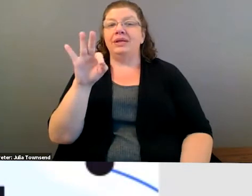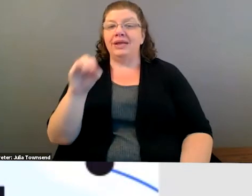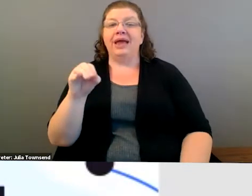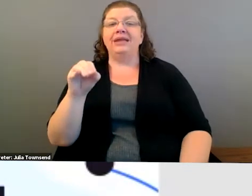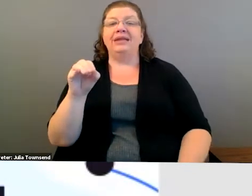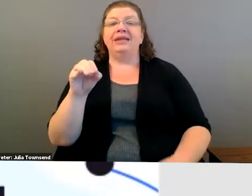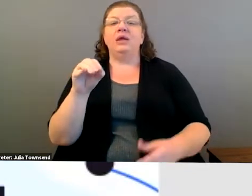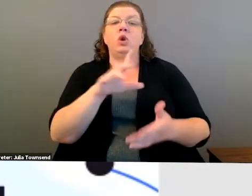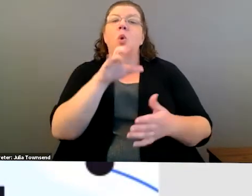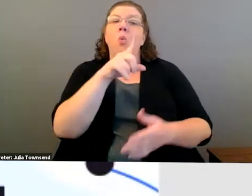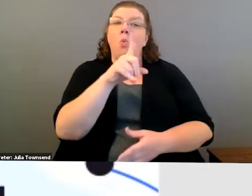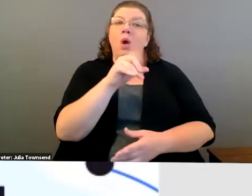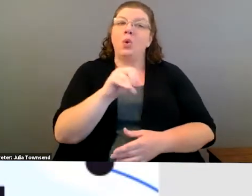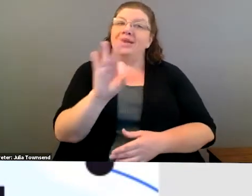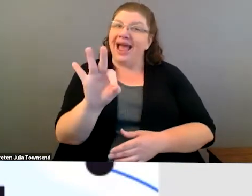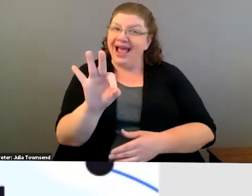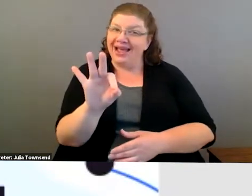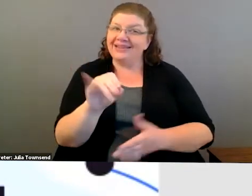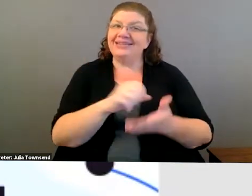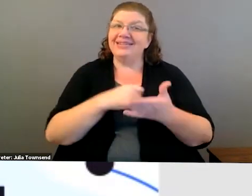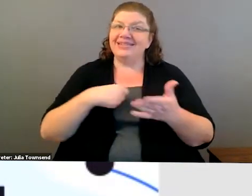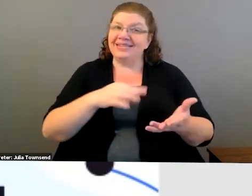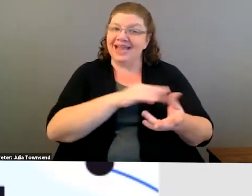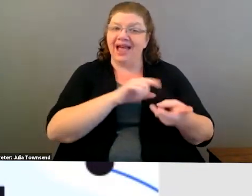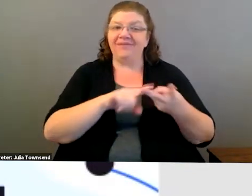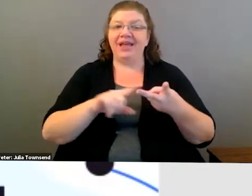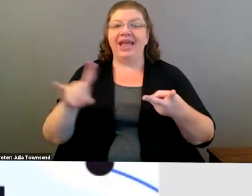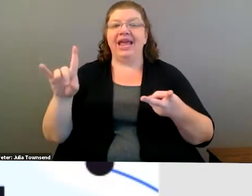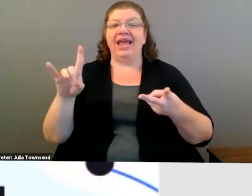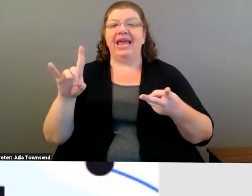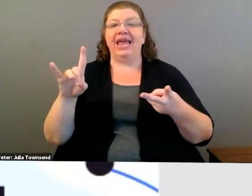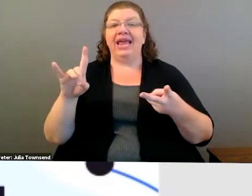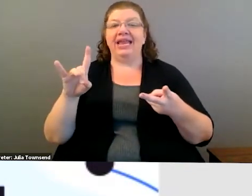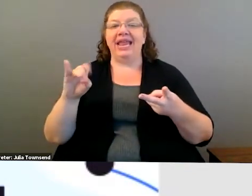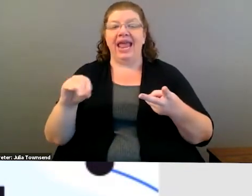students. I do want to say that